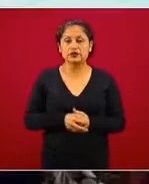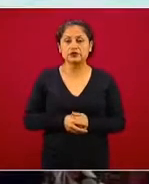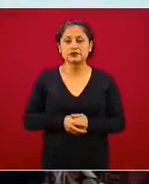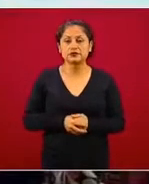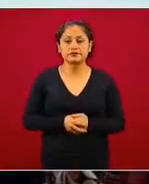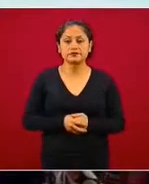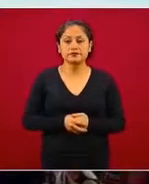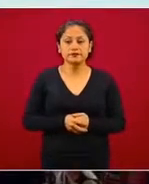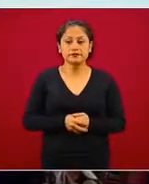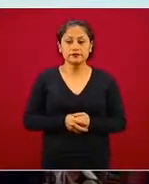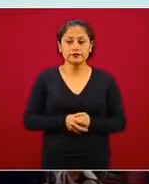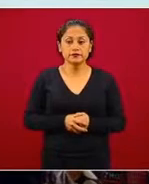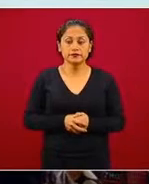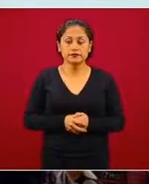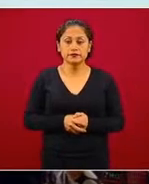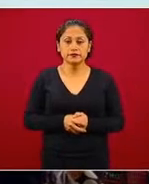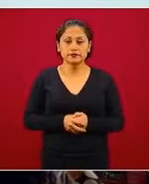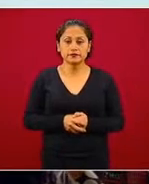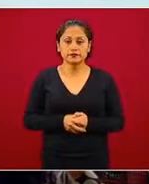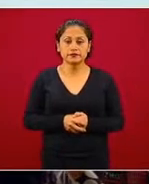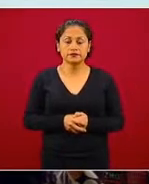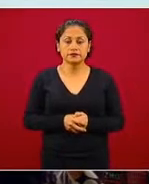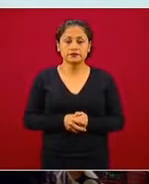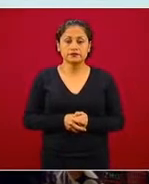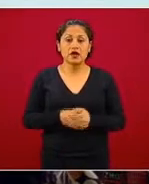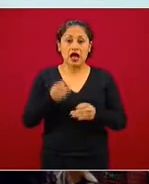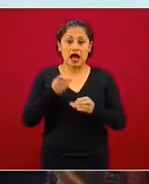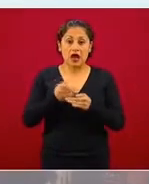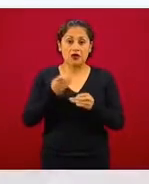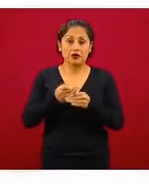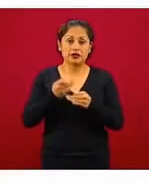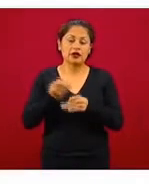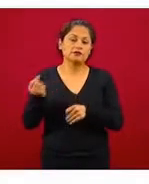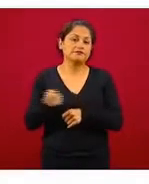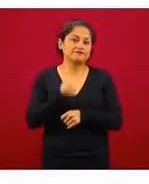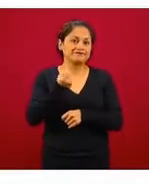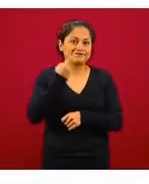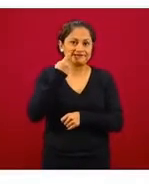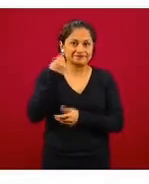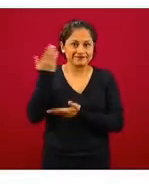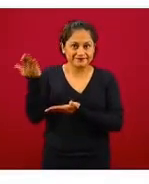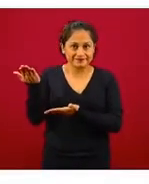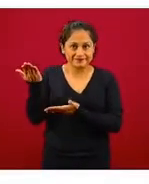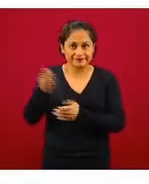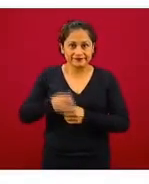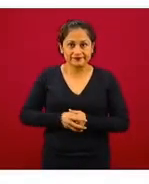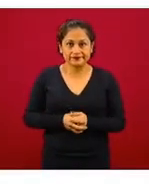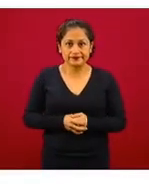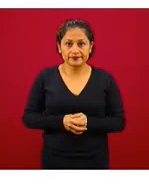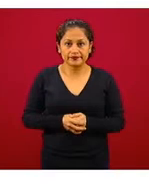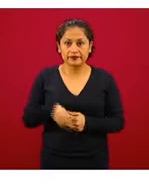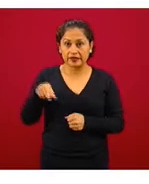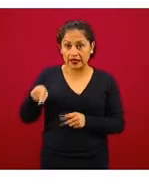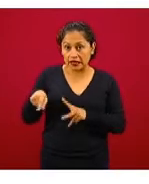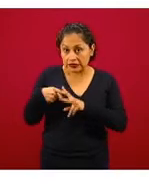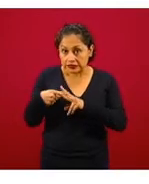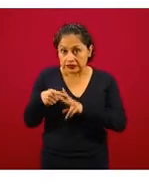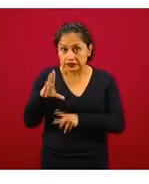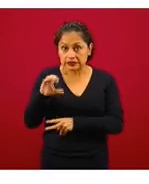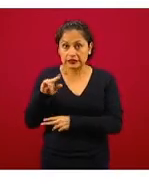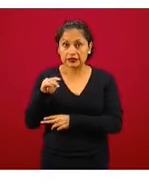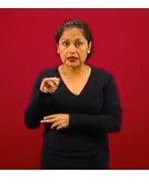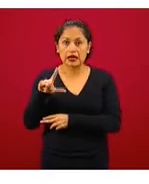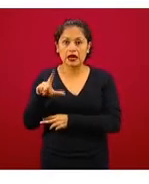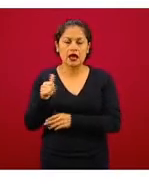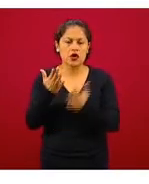a consultancy or a afortunadamente, en hospital. este caso, But fíjense, esto es here, muy what we're ilustrativo, showing you aquí no is aplica where vigilancia centinela, who is estamos infected, who